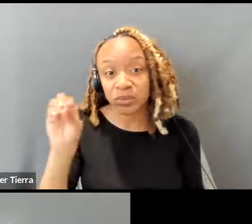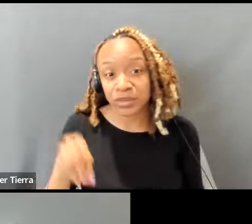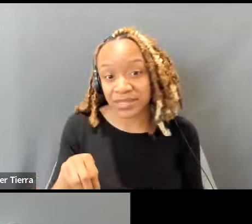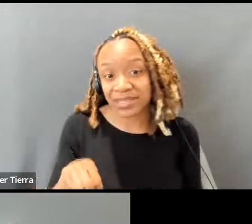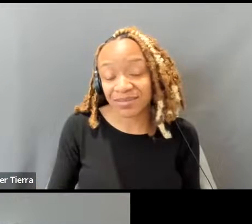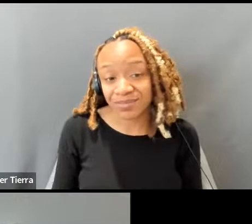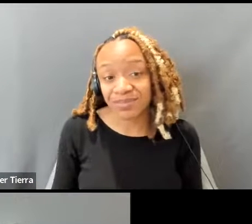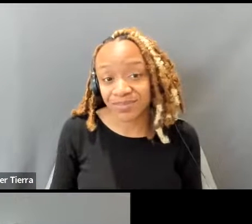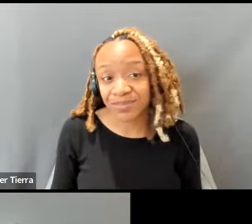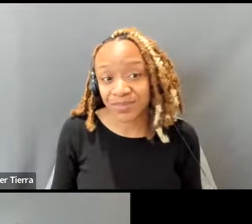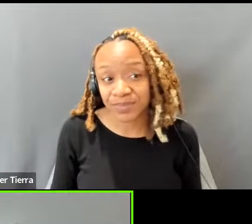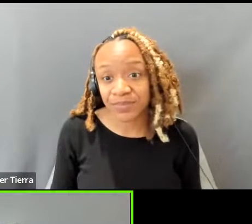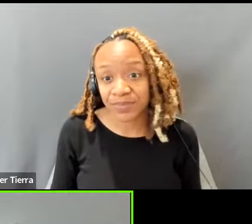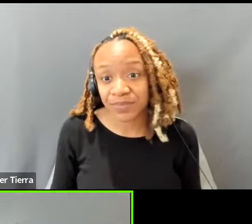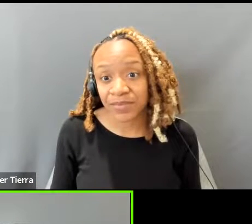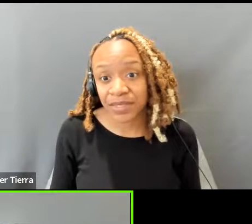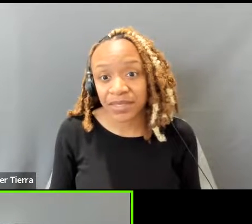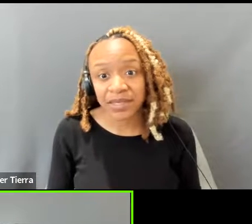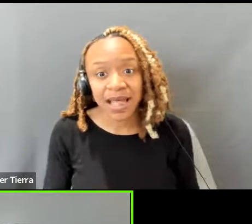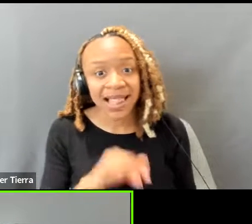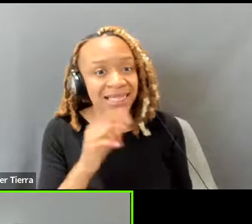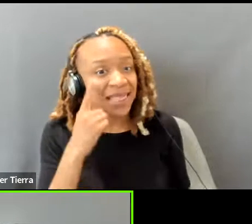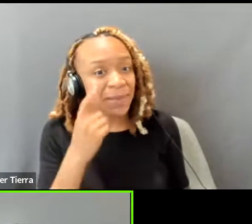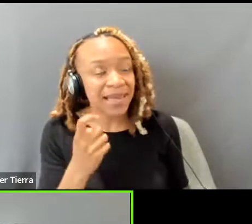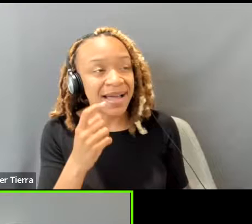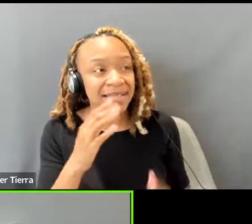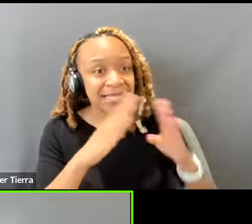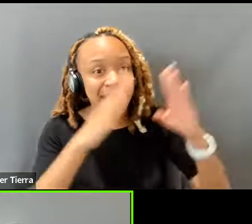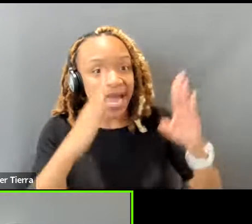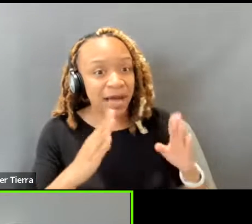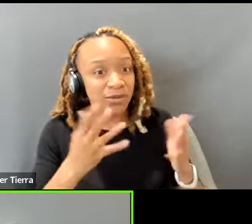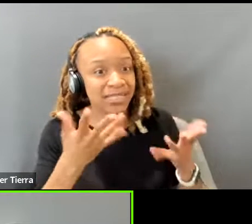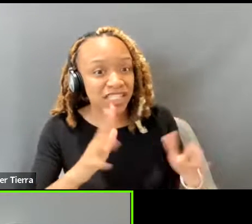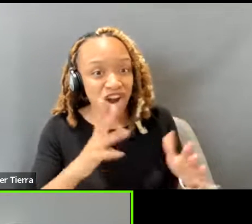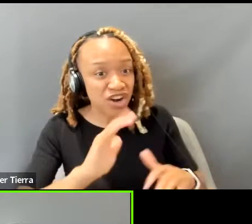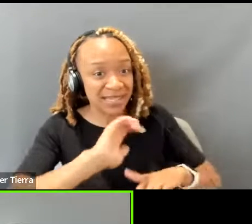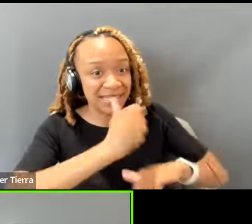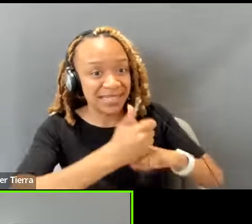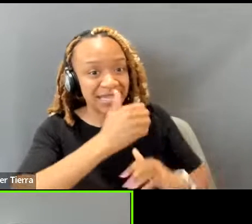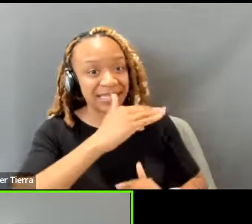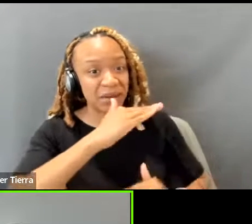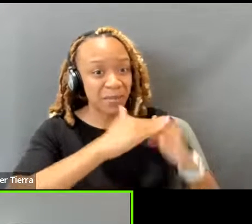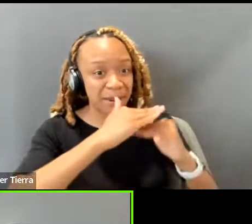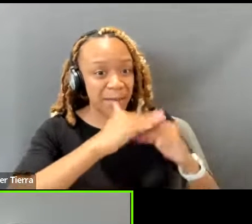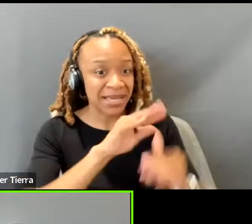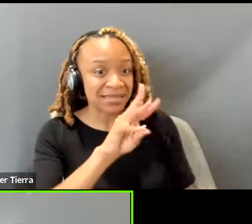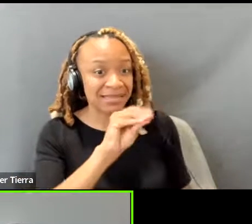72%. I suspect that house is already at the 60%.